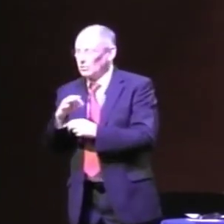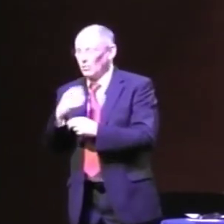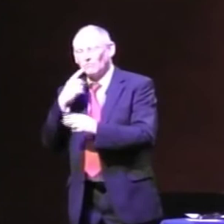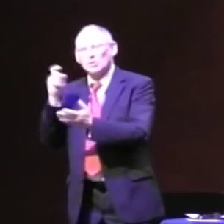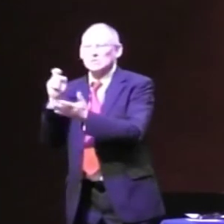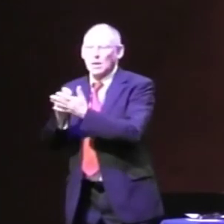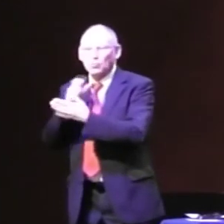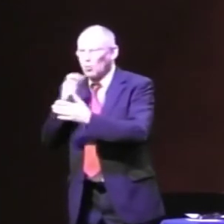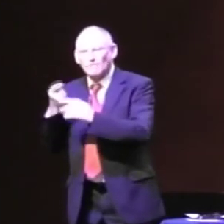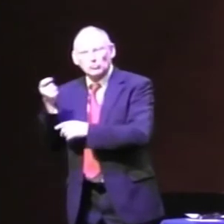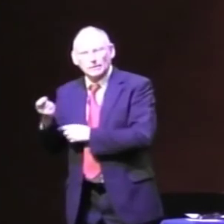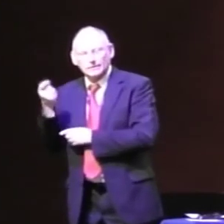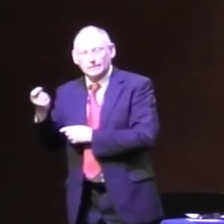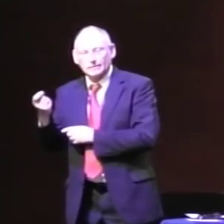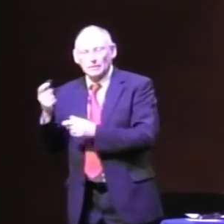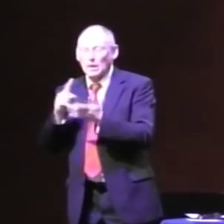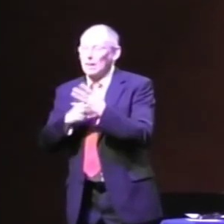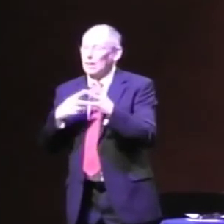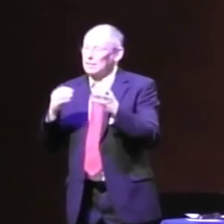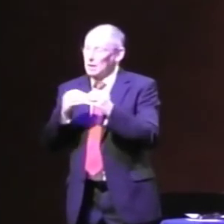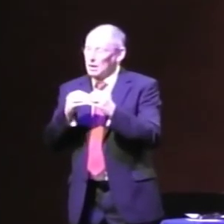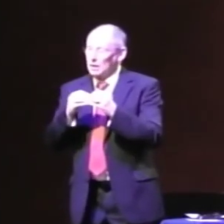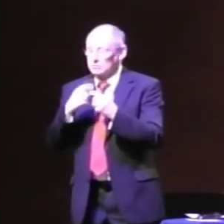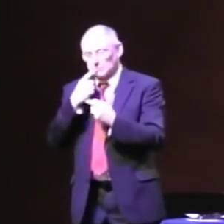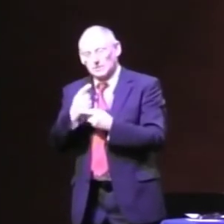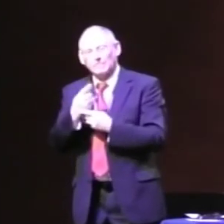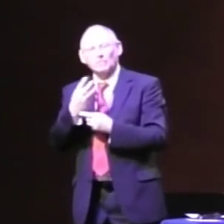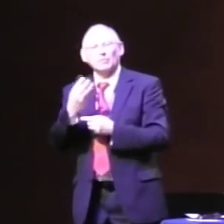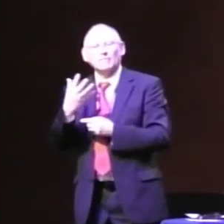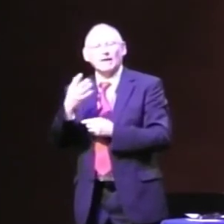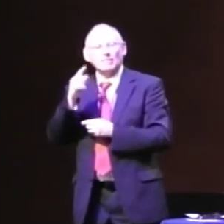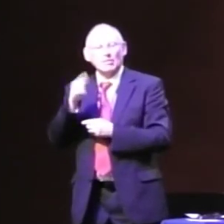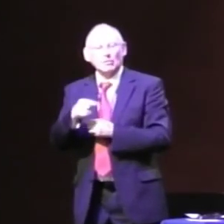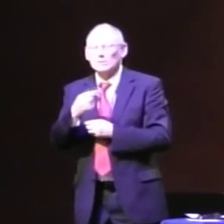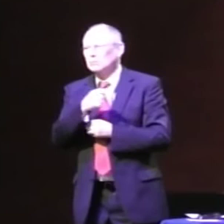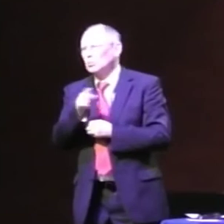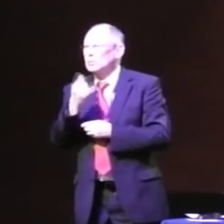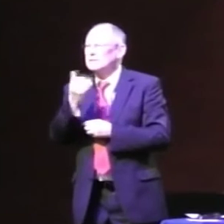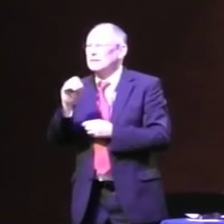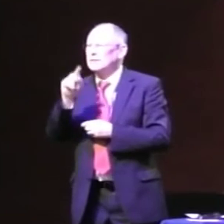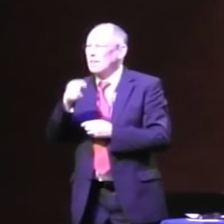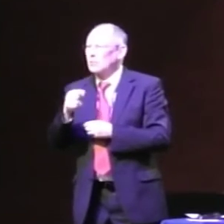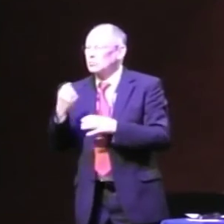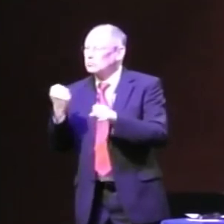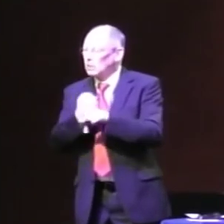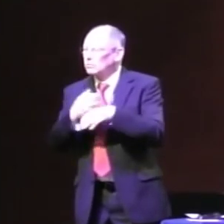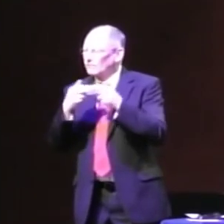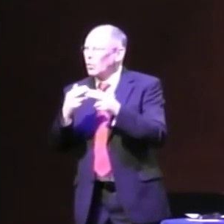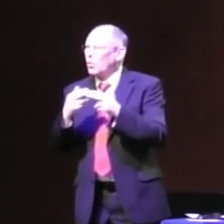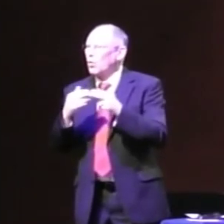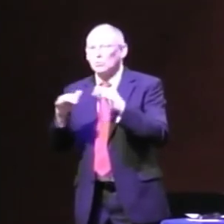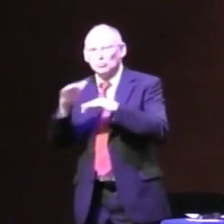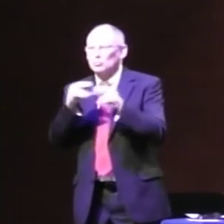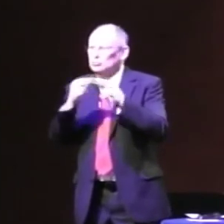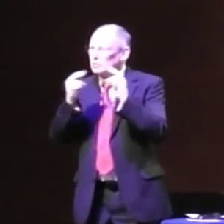rent. Labour is at least promising 45,000 of the 60,000 new homes built will be for social rent,